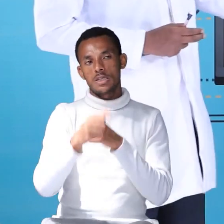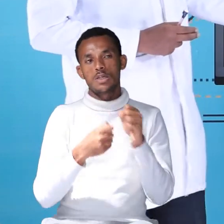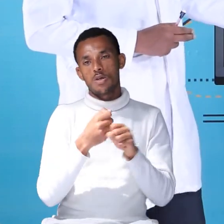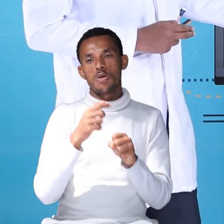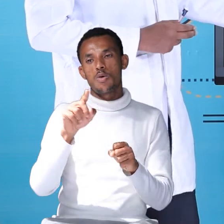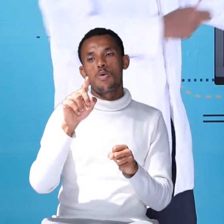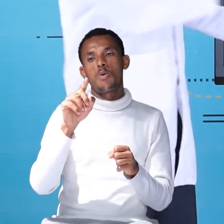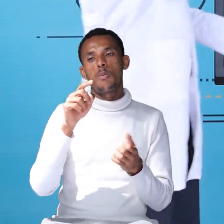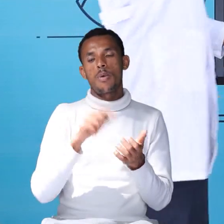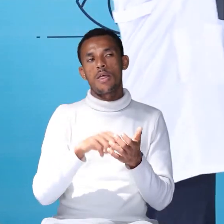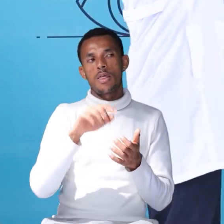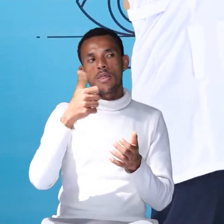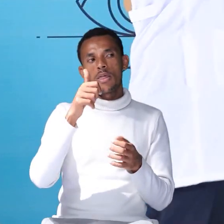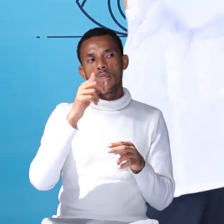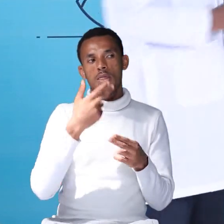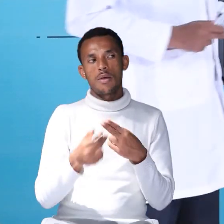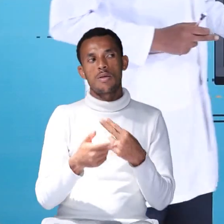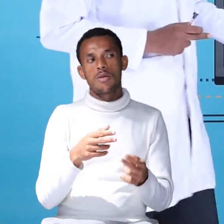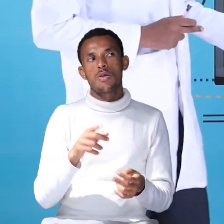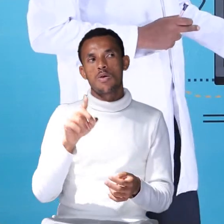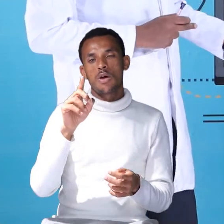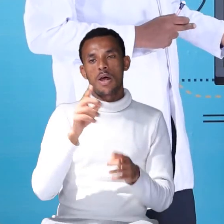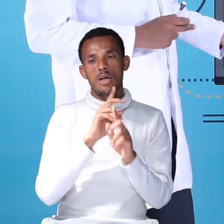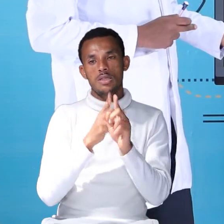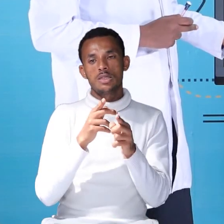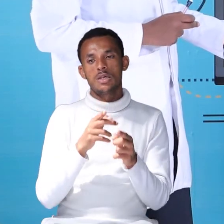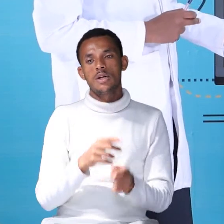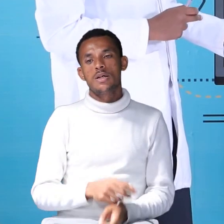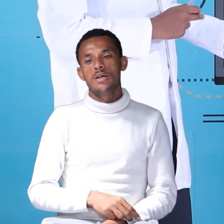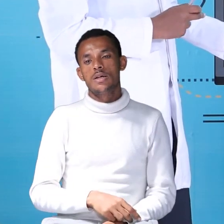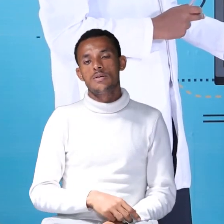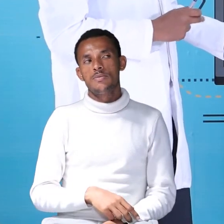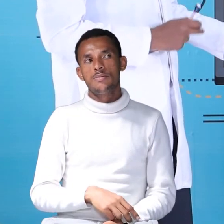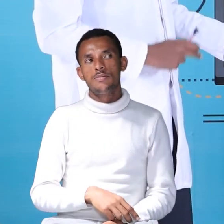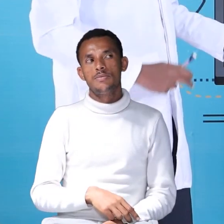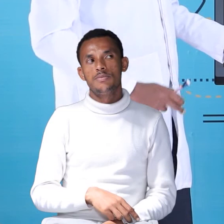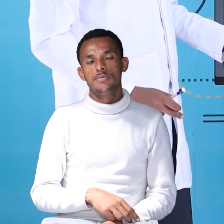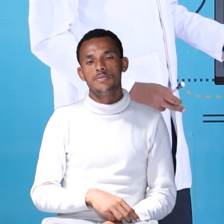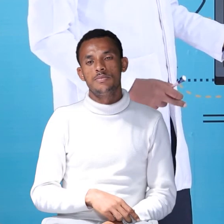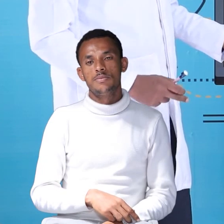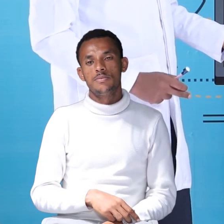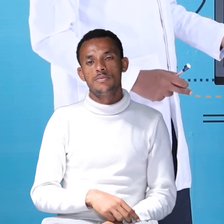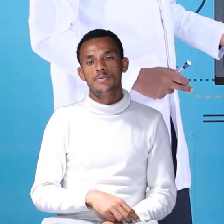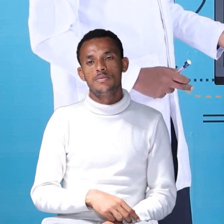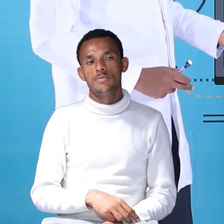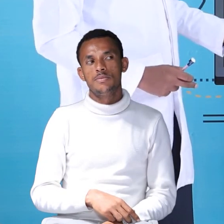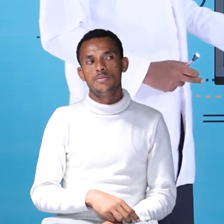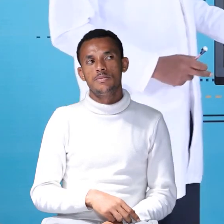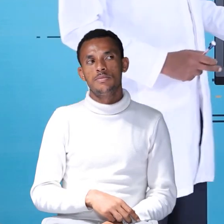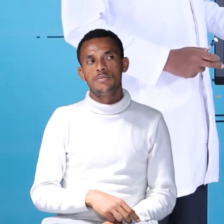years, you are going to pay 10 times. So what will be? Your answer for that one, it will be as follows.